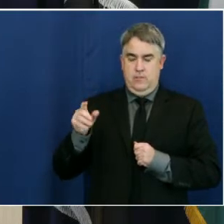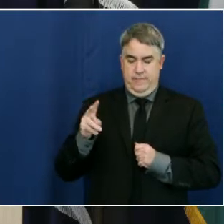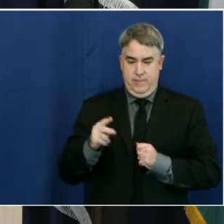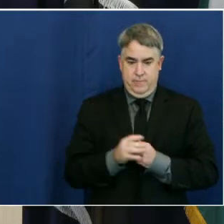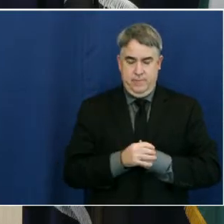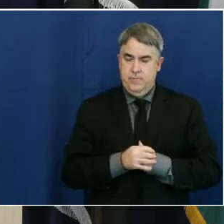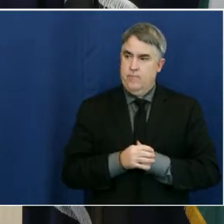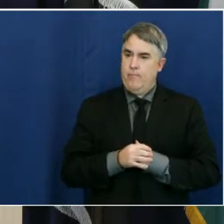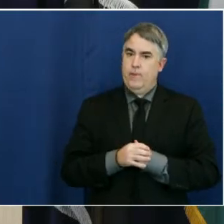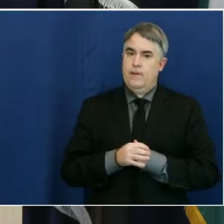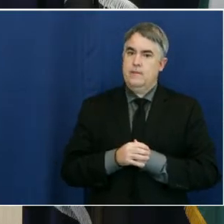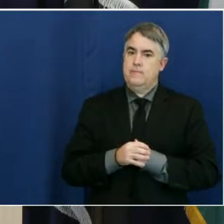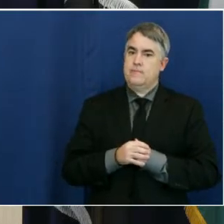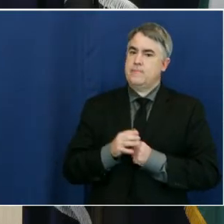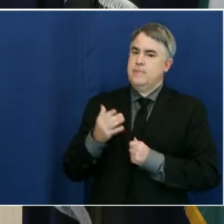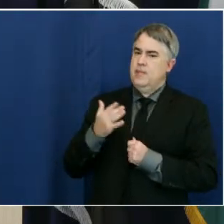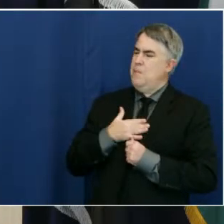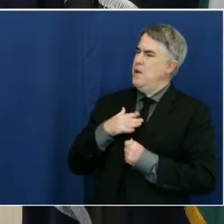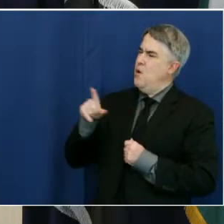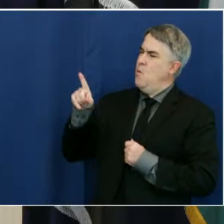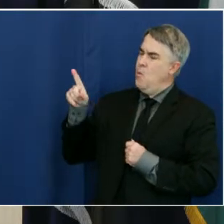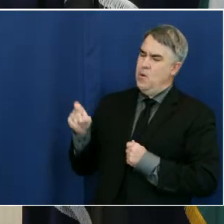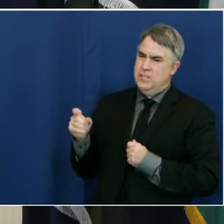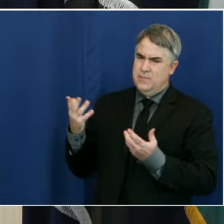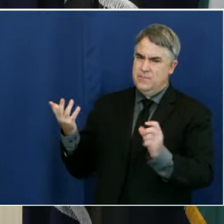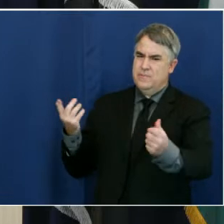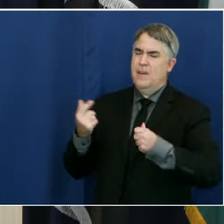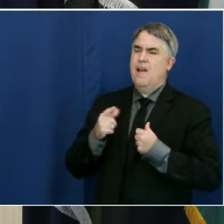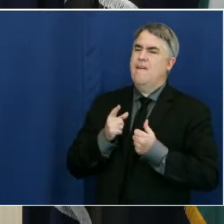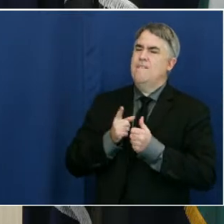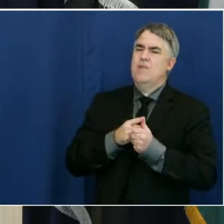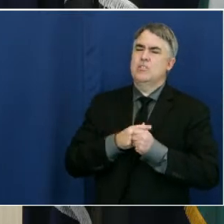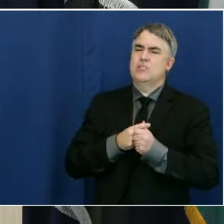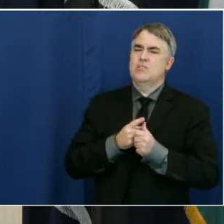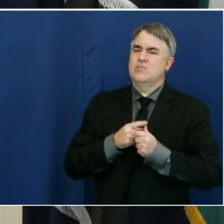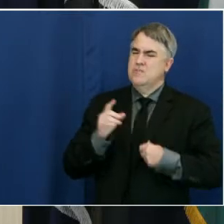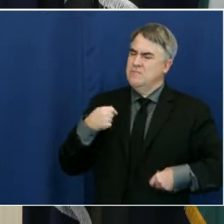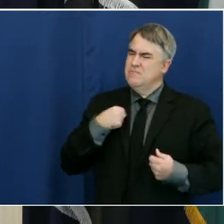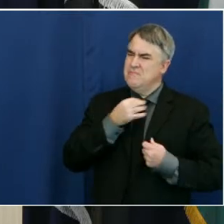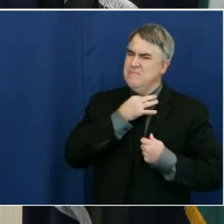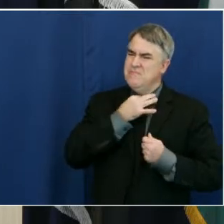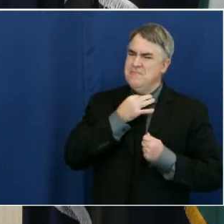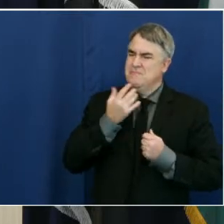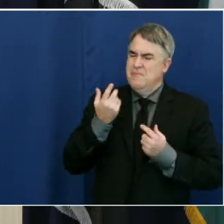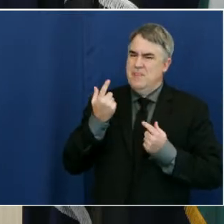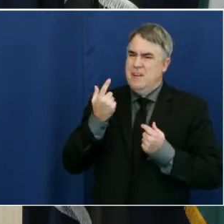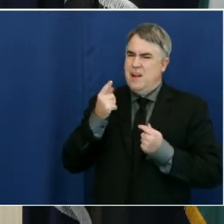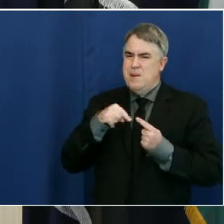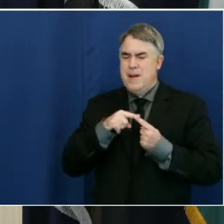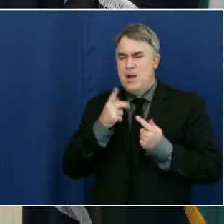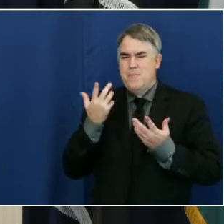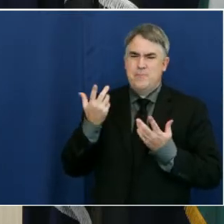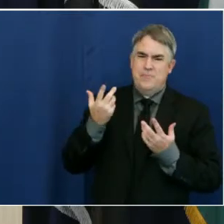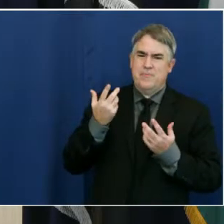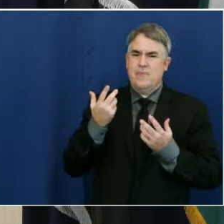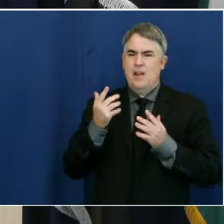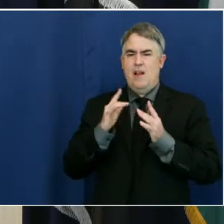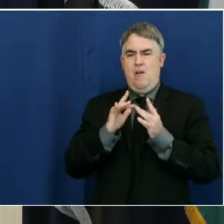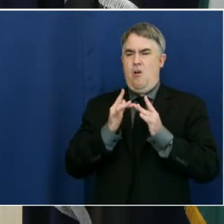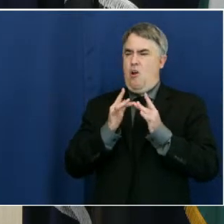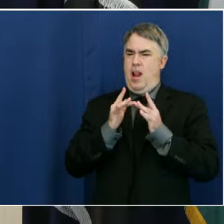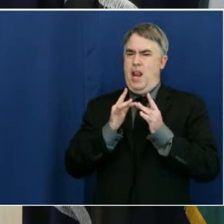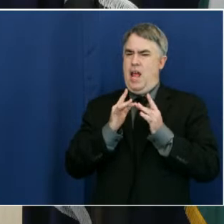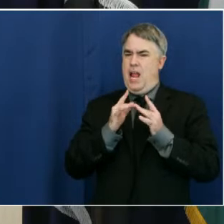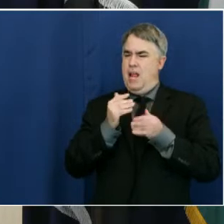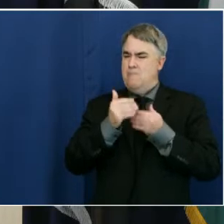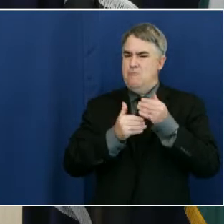Taking my questions. First off, just wondering about the online process